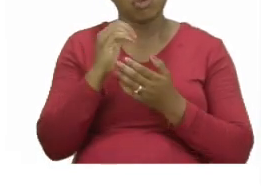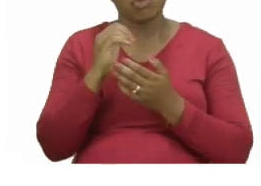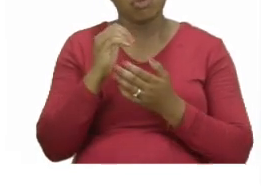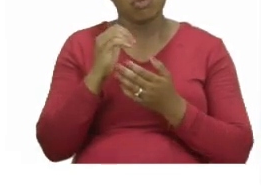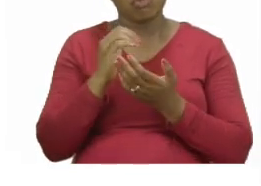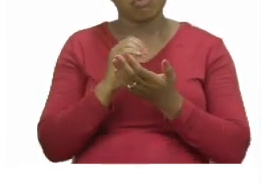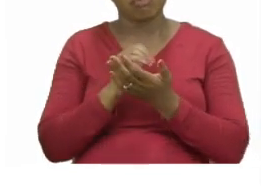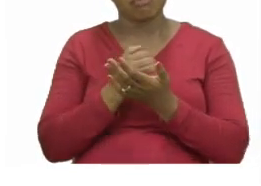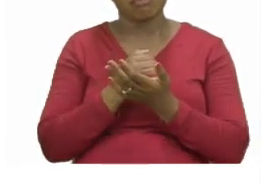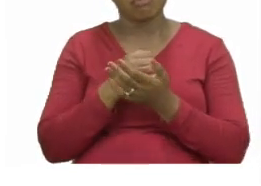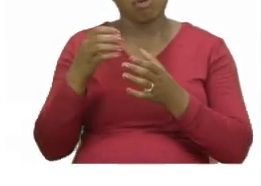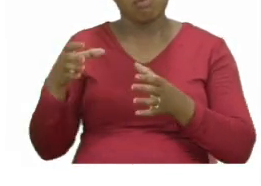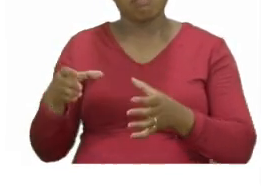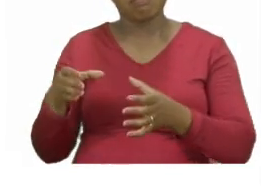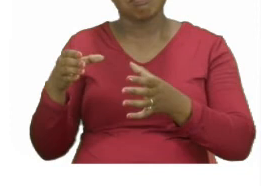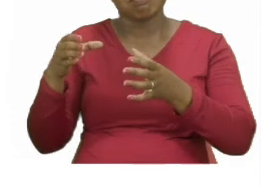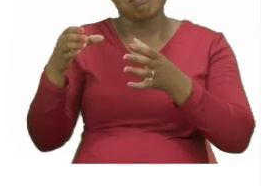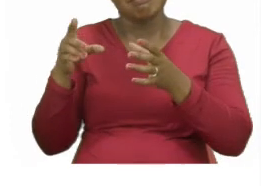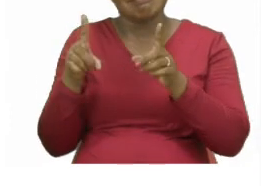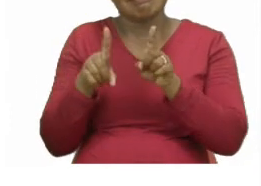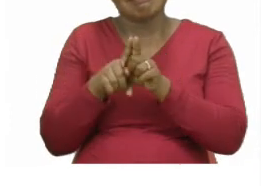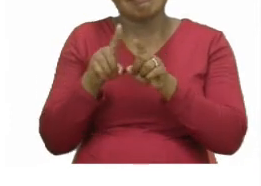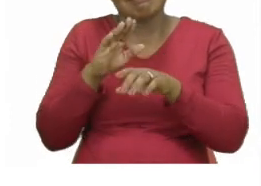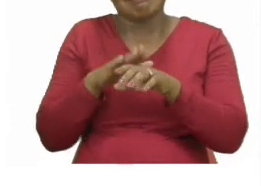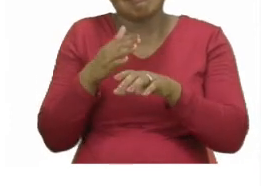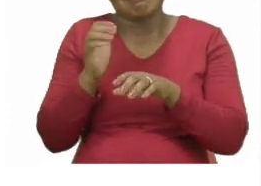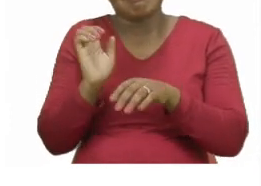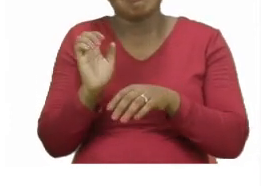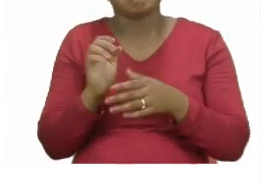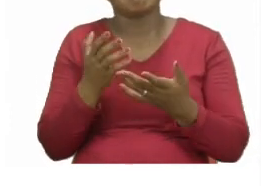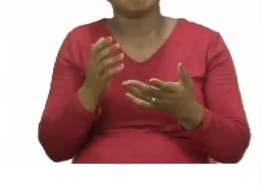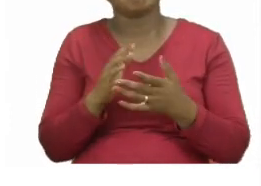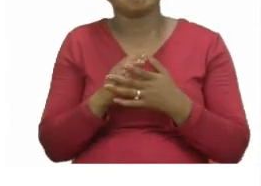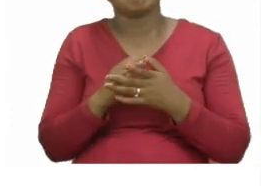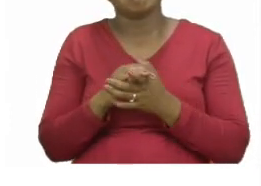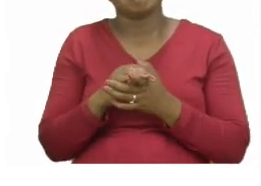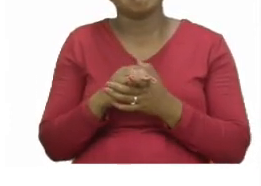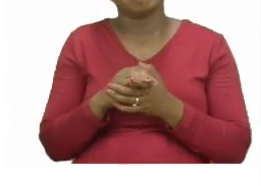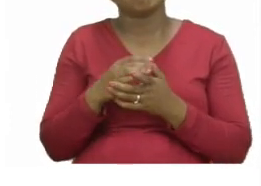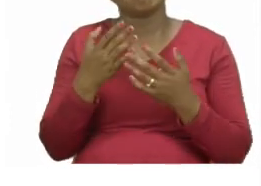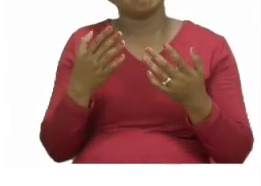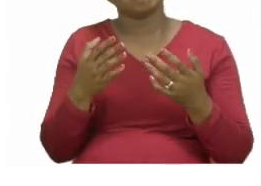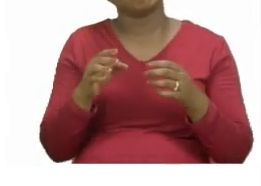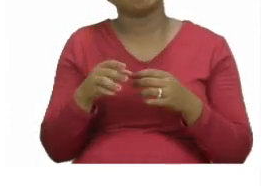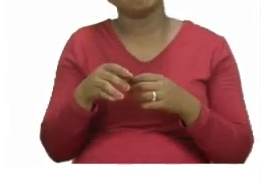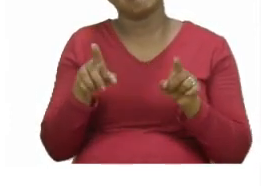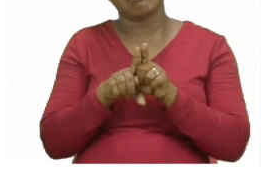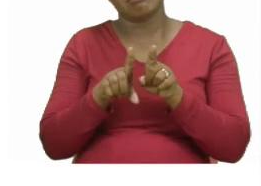least something that looks like an oil can. And this one is also measured in liters,